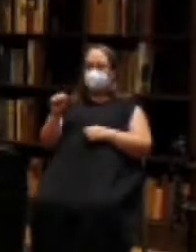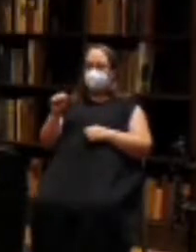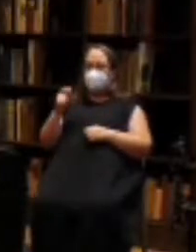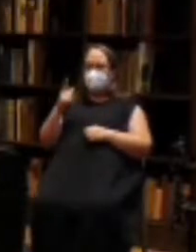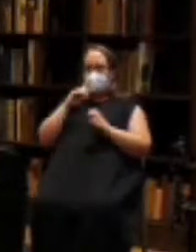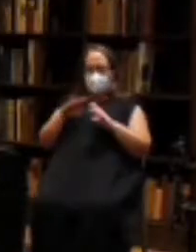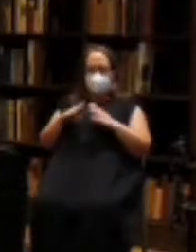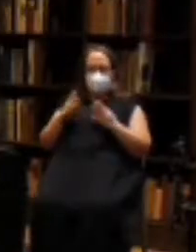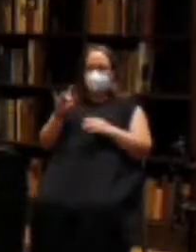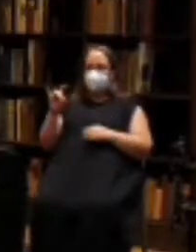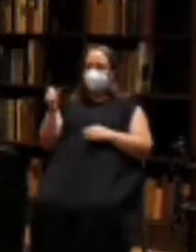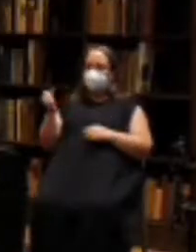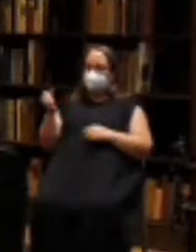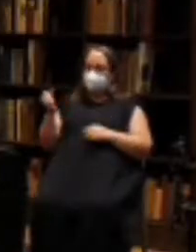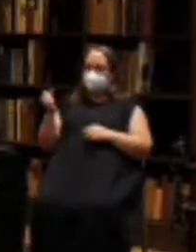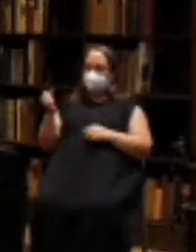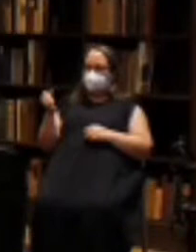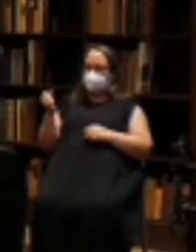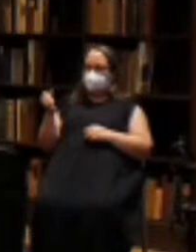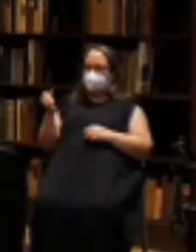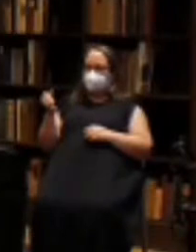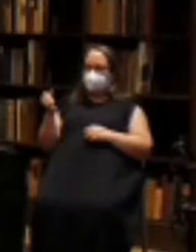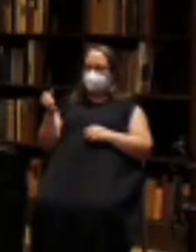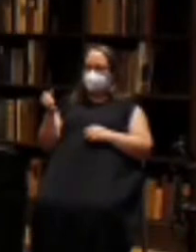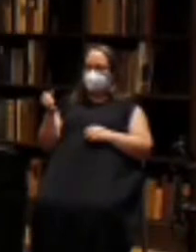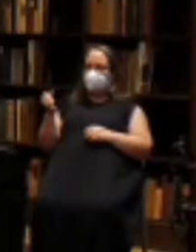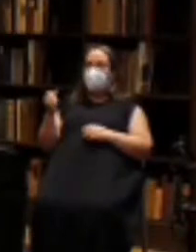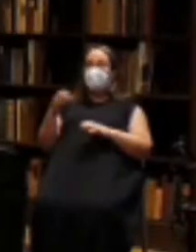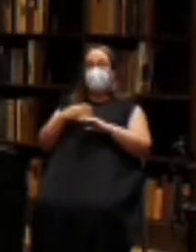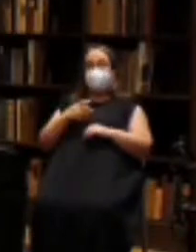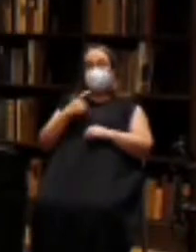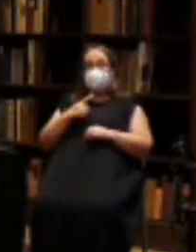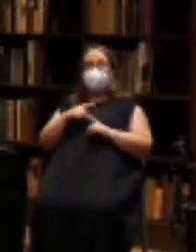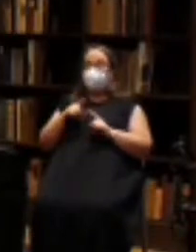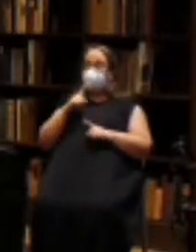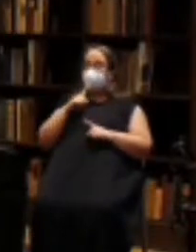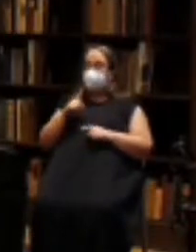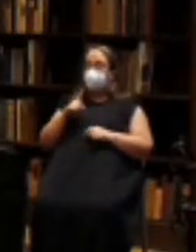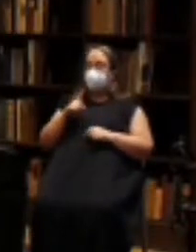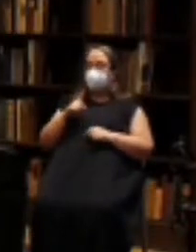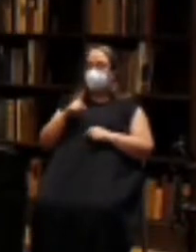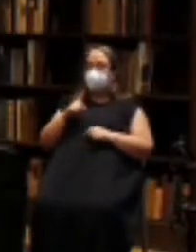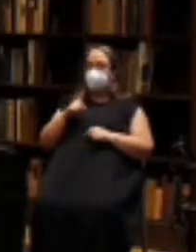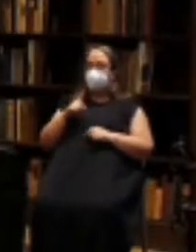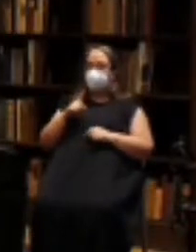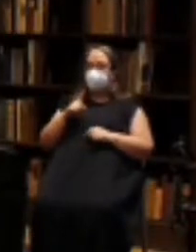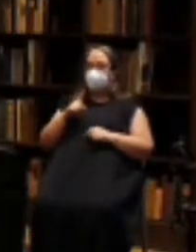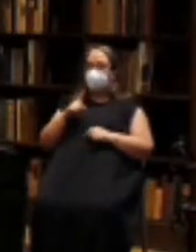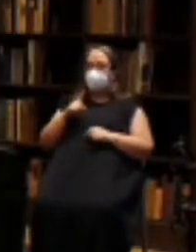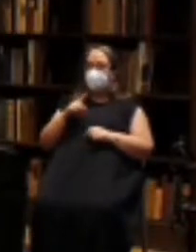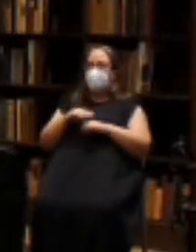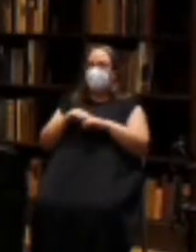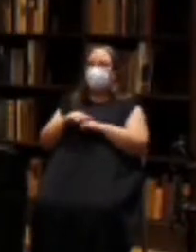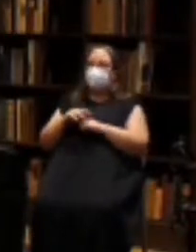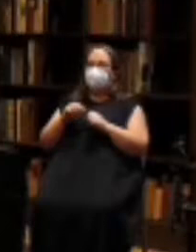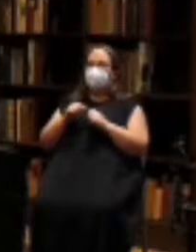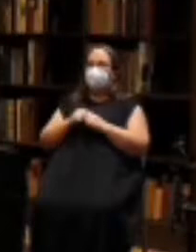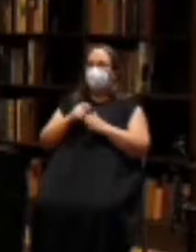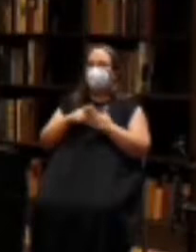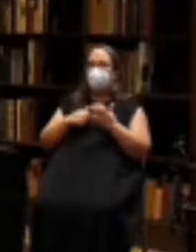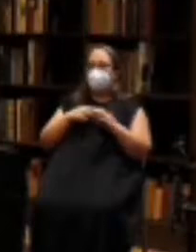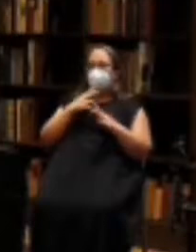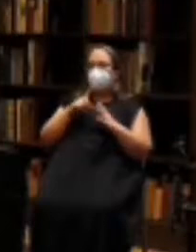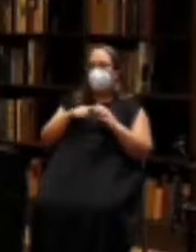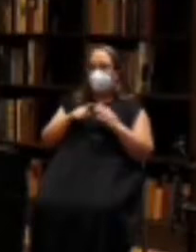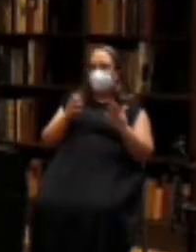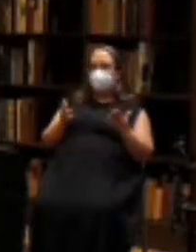believe, in the 1980s, right? So after this, but is there a sort of, has there influences between what I'm